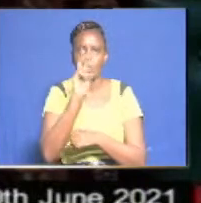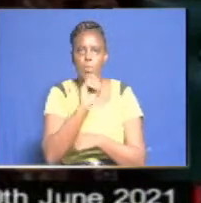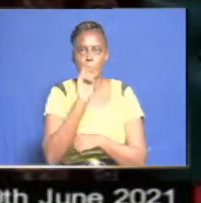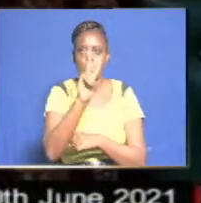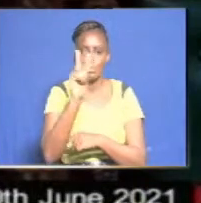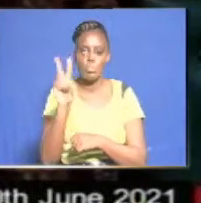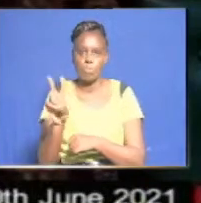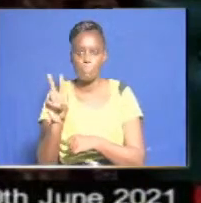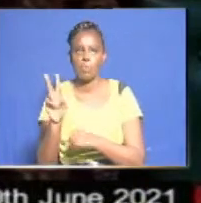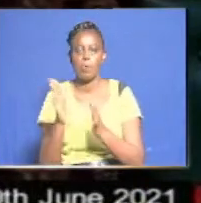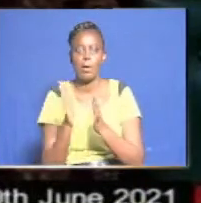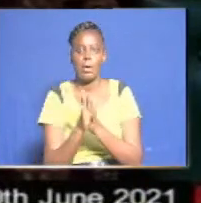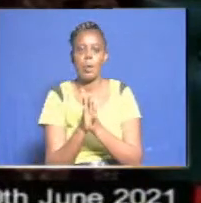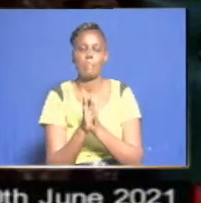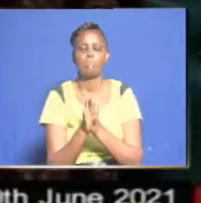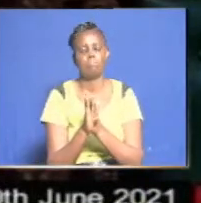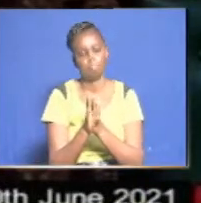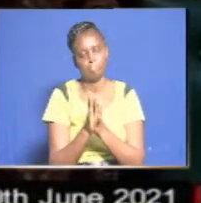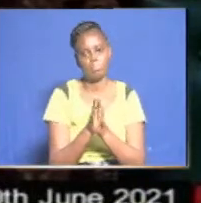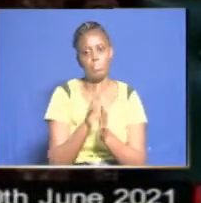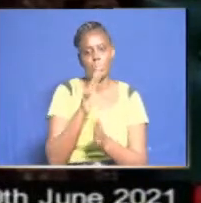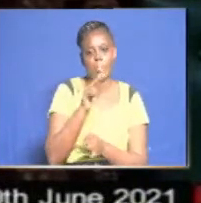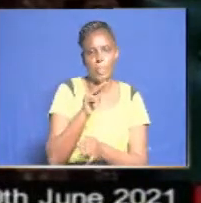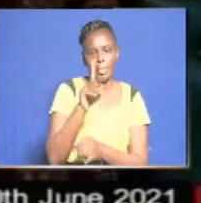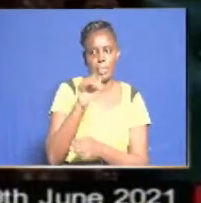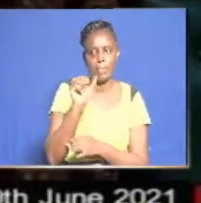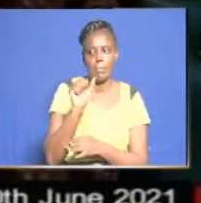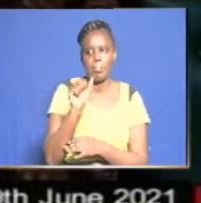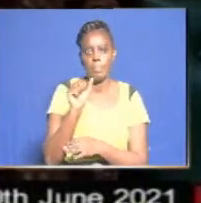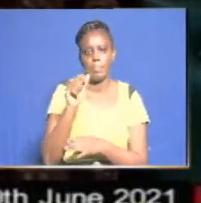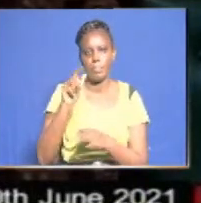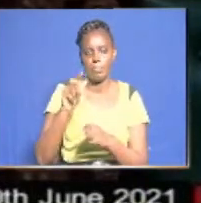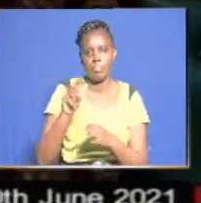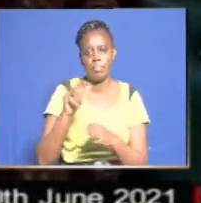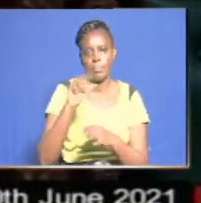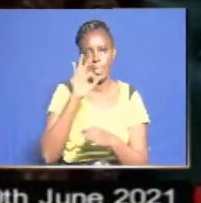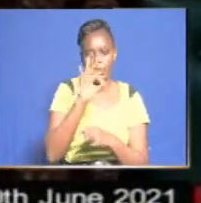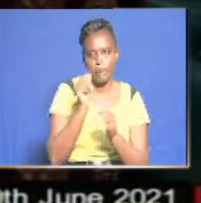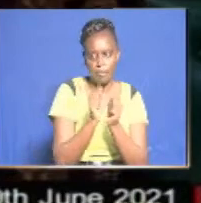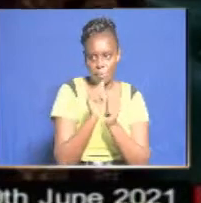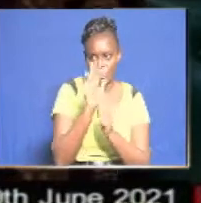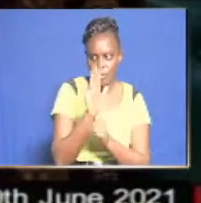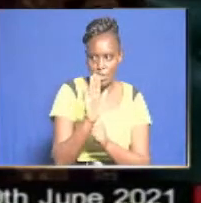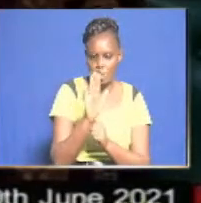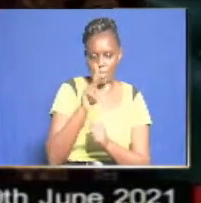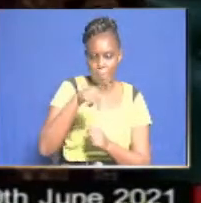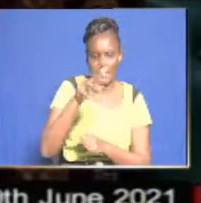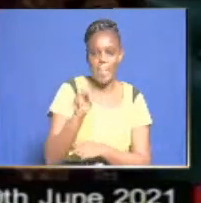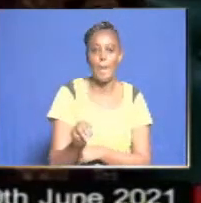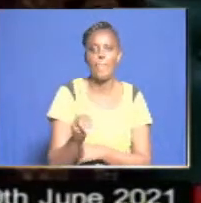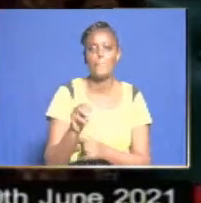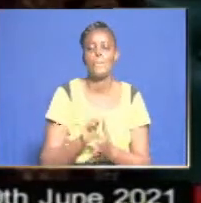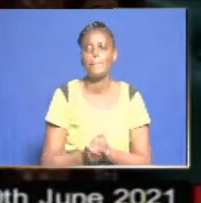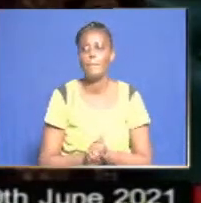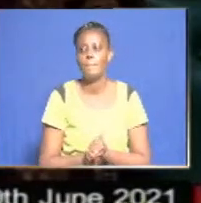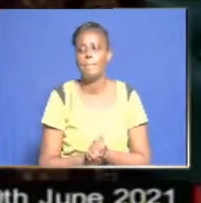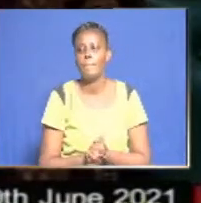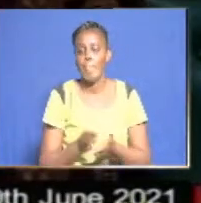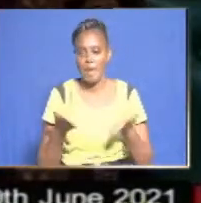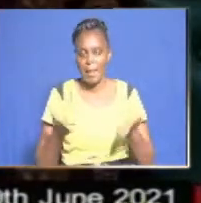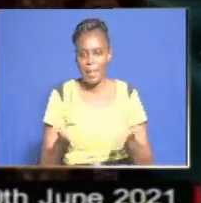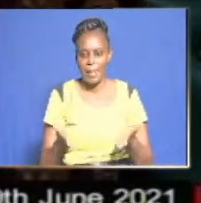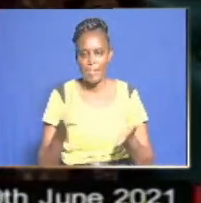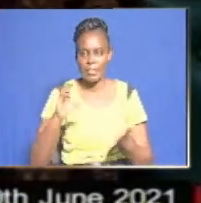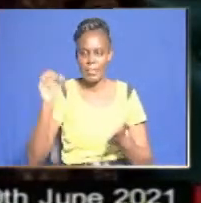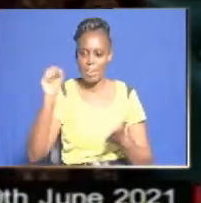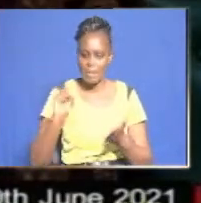2021-2022 and the medium term, not later than 3:15 p.m. Bwana